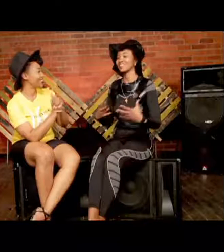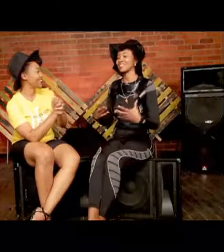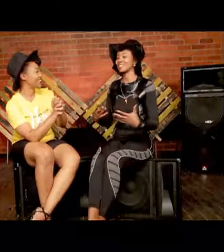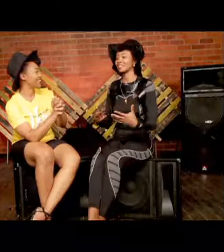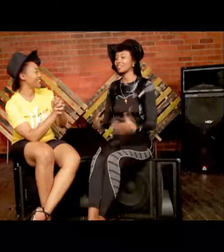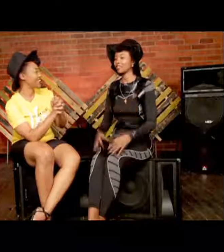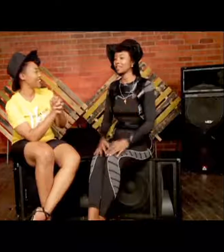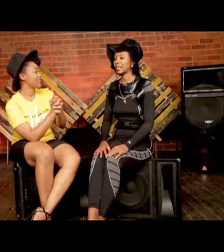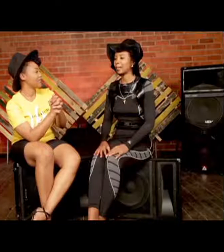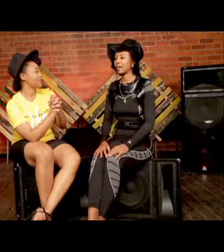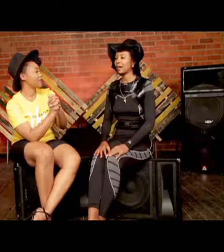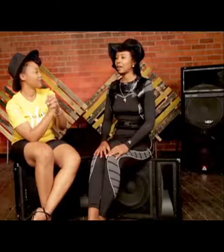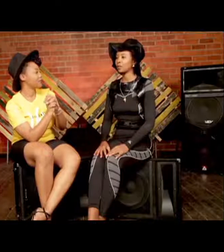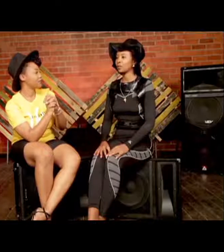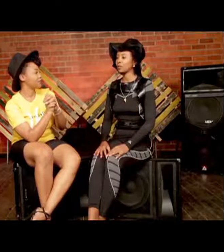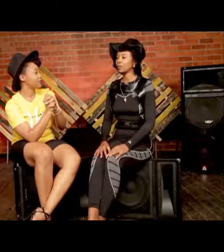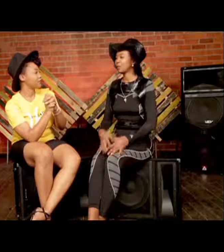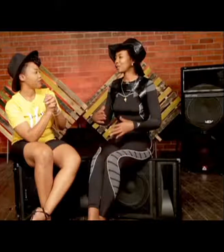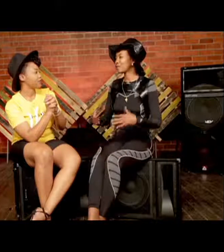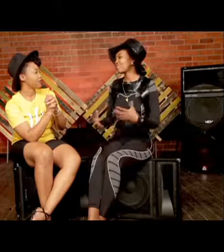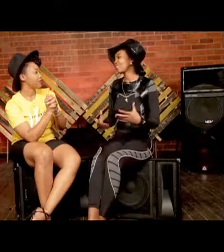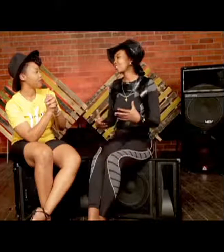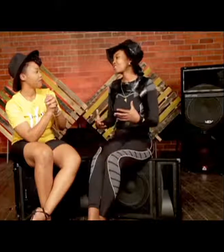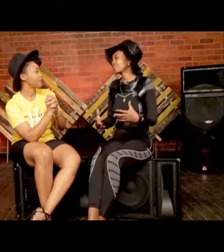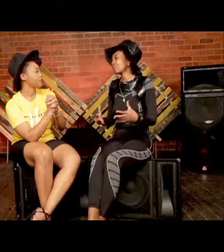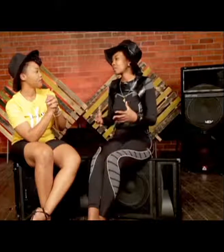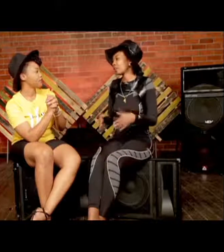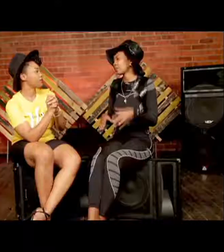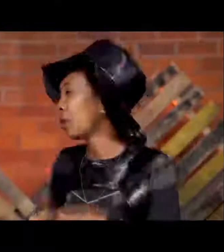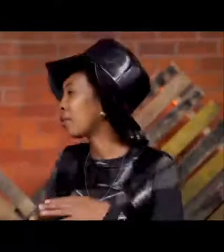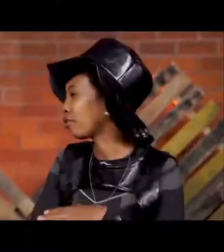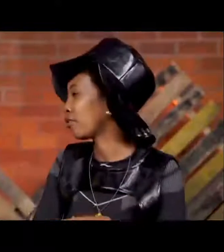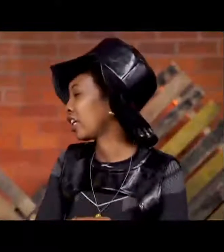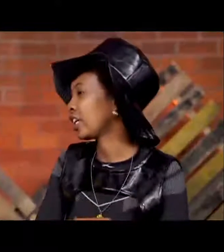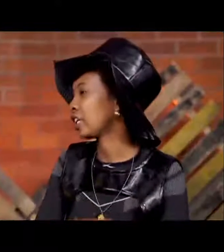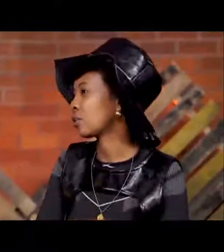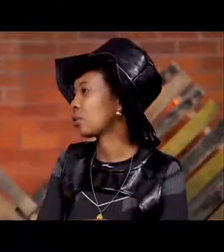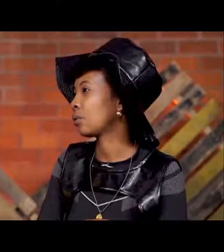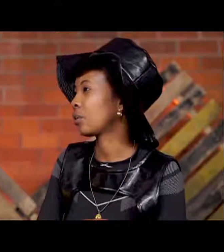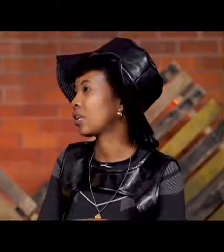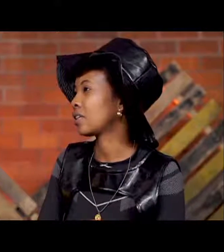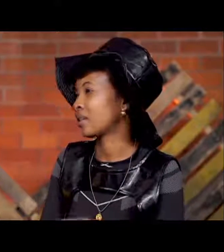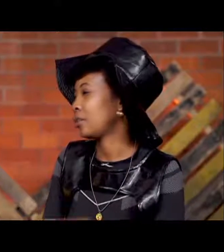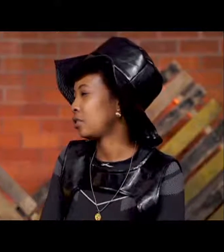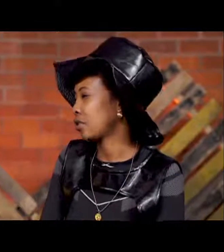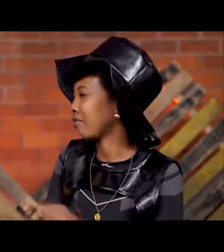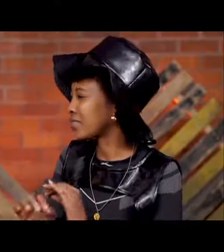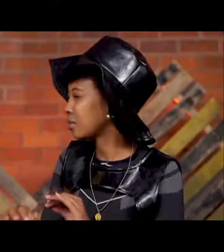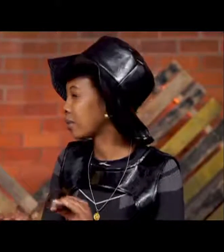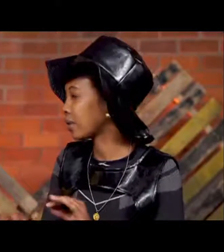think it says it in itself. It's like you were already in the industry per se, like you had a foot in it, so you already established yourself just a bit.